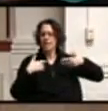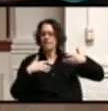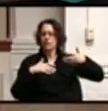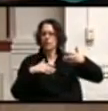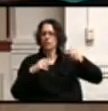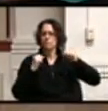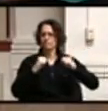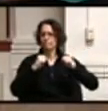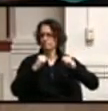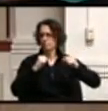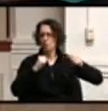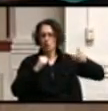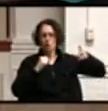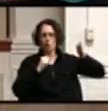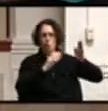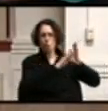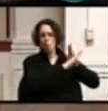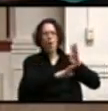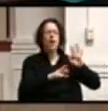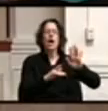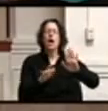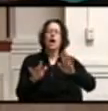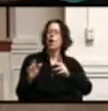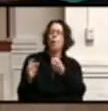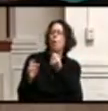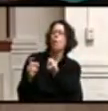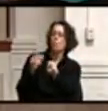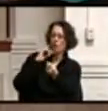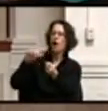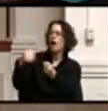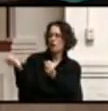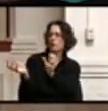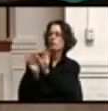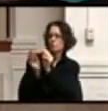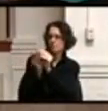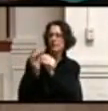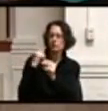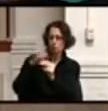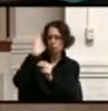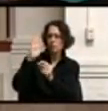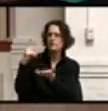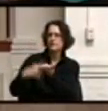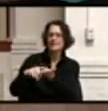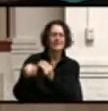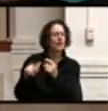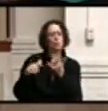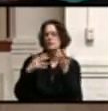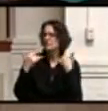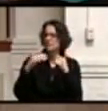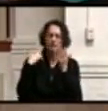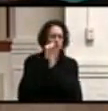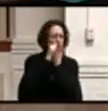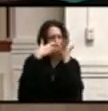Wait. That's very interesting, but we're going to talk about that another time. There's a lot on the agenda.